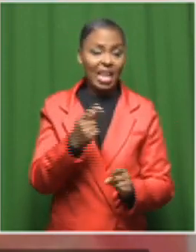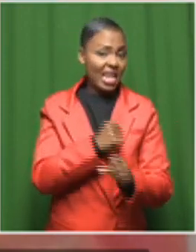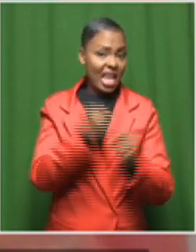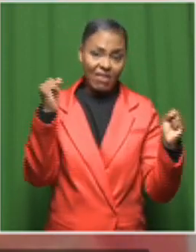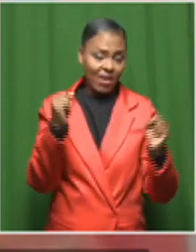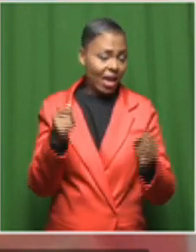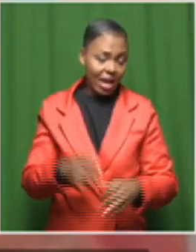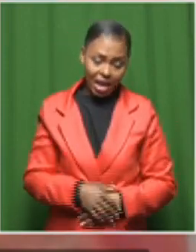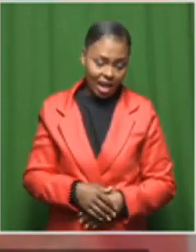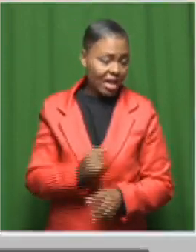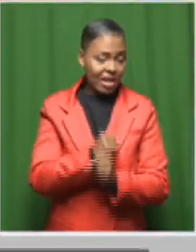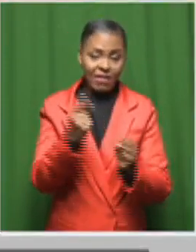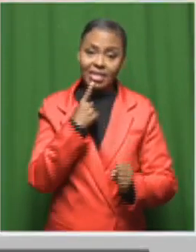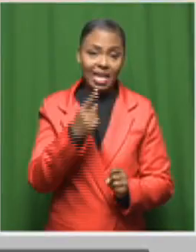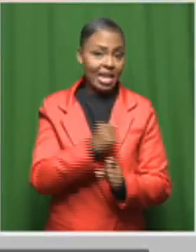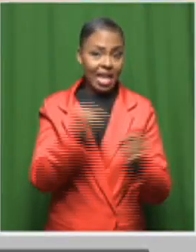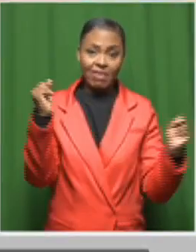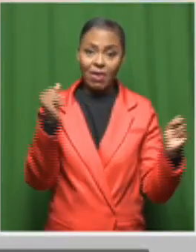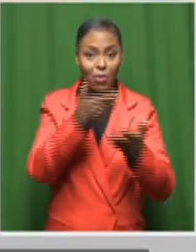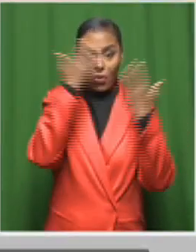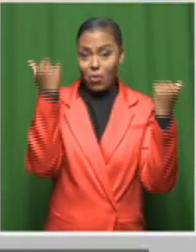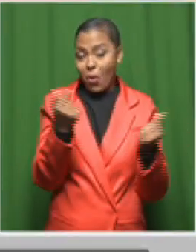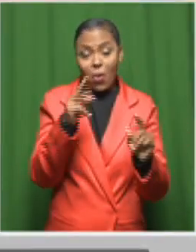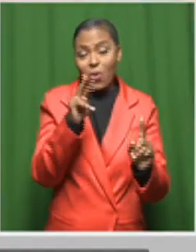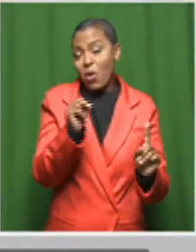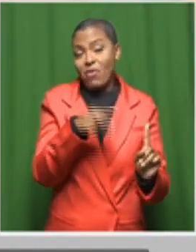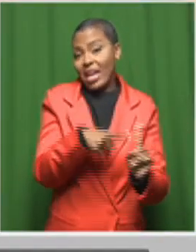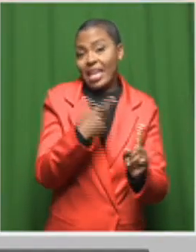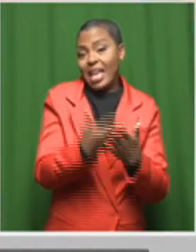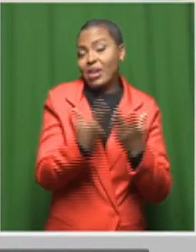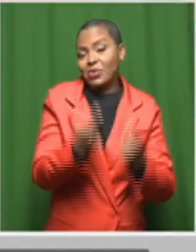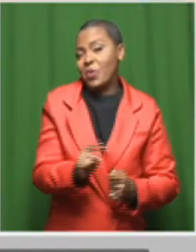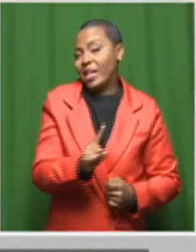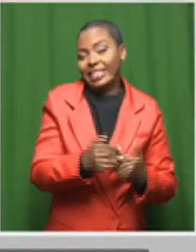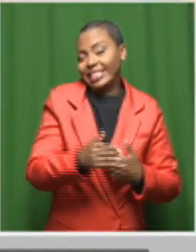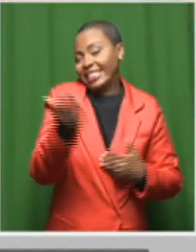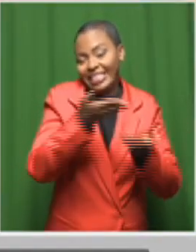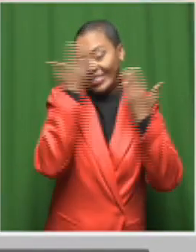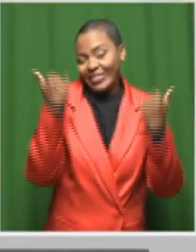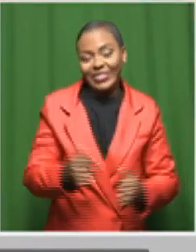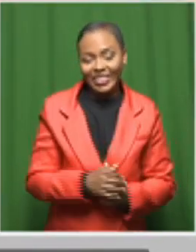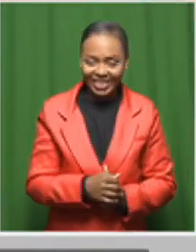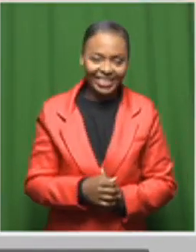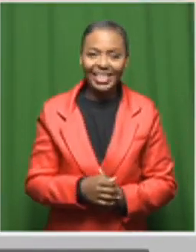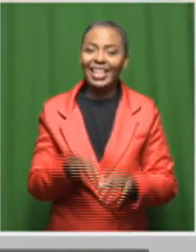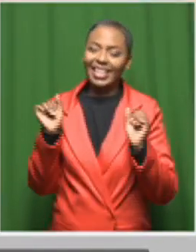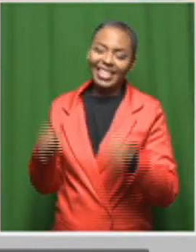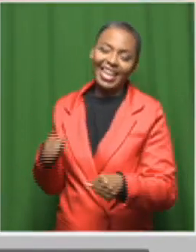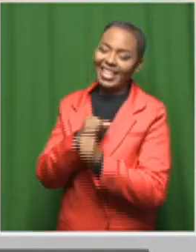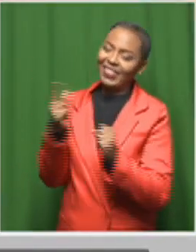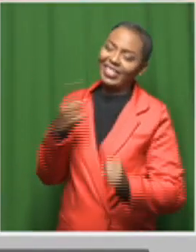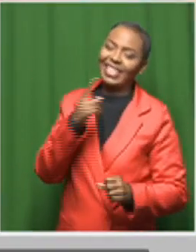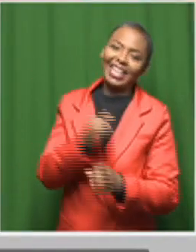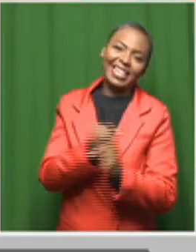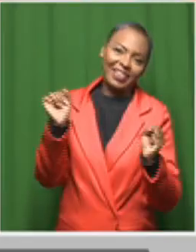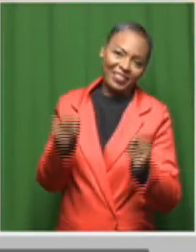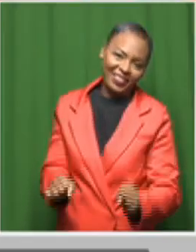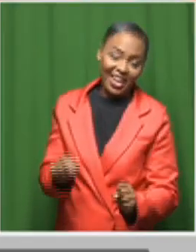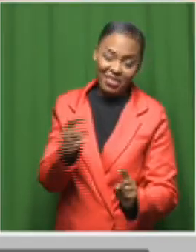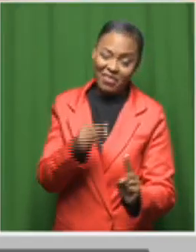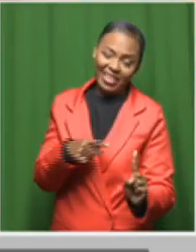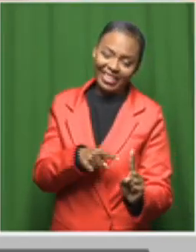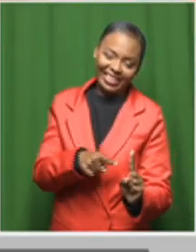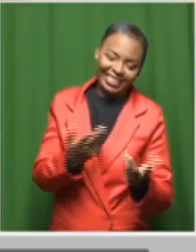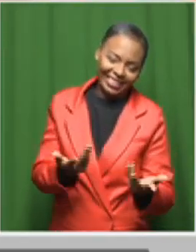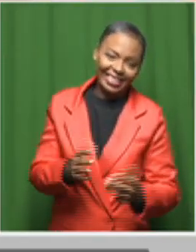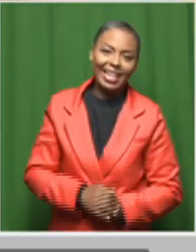can never say never to Novak. If I had to see him in a dark alley in the night, I'd run away very fast. Never say never to Novak Djokovic. Bruce